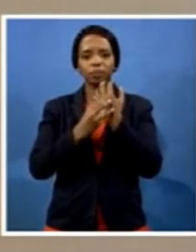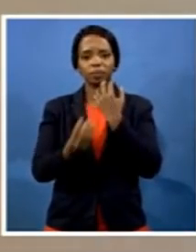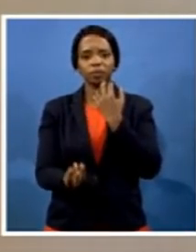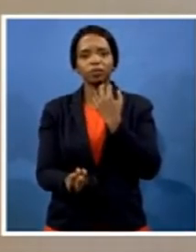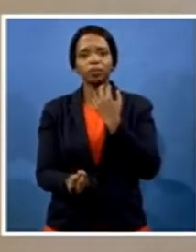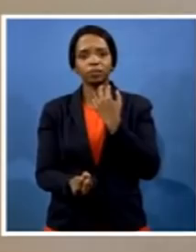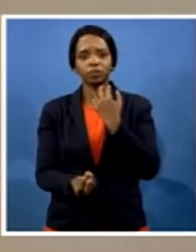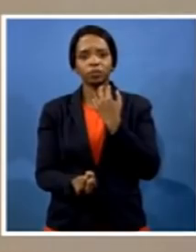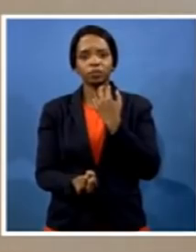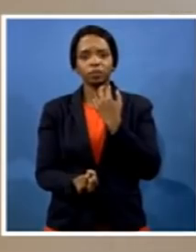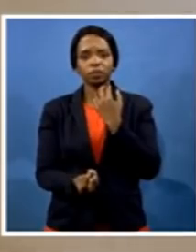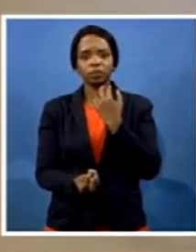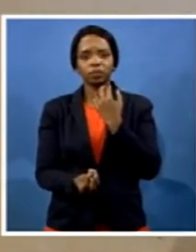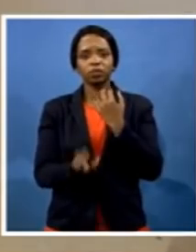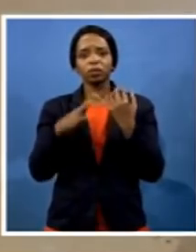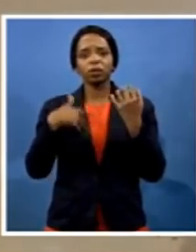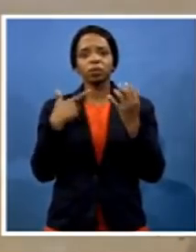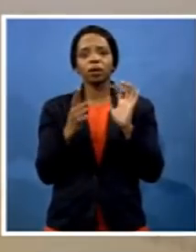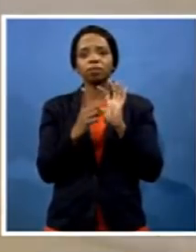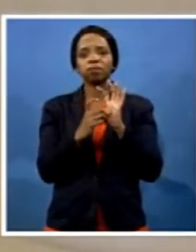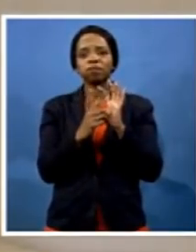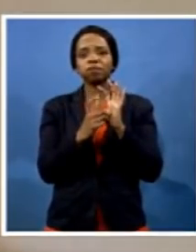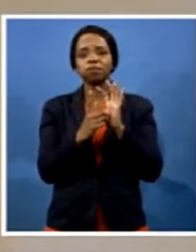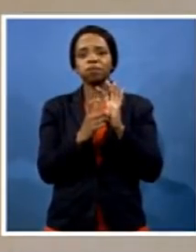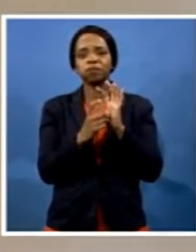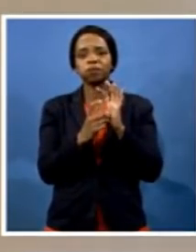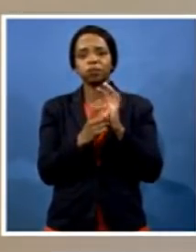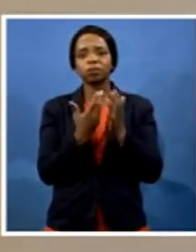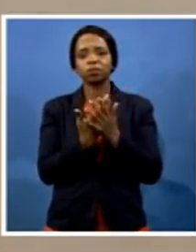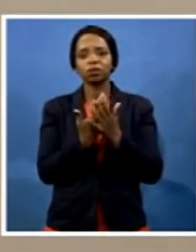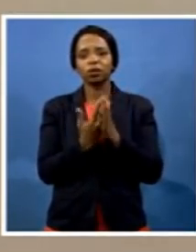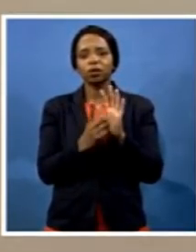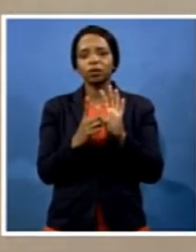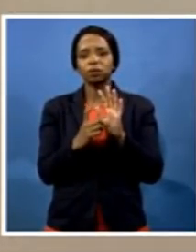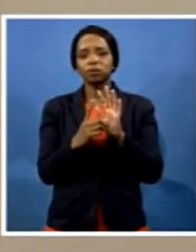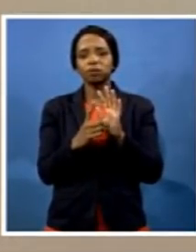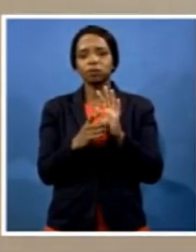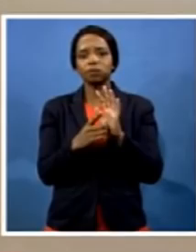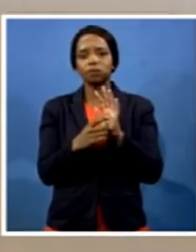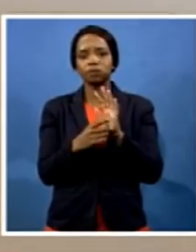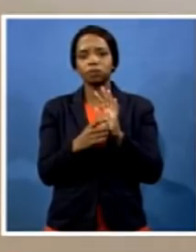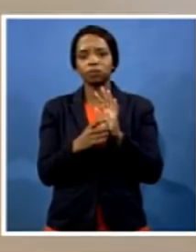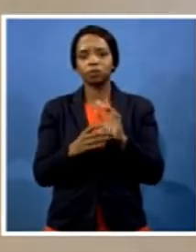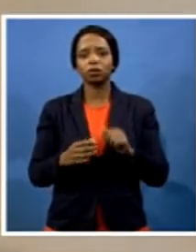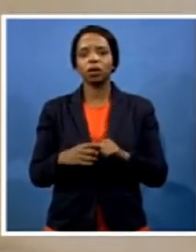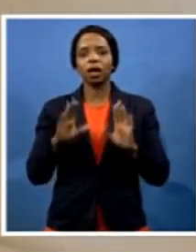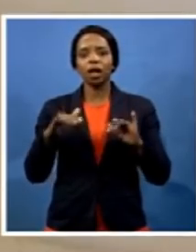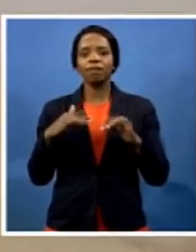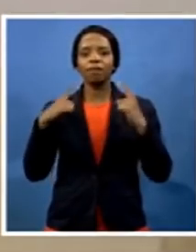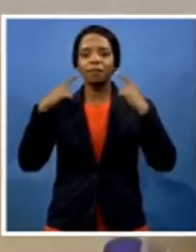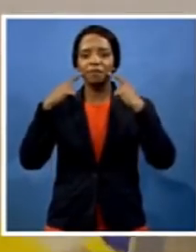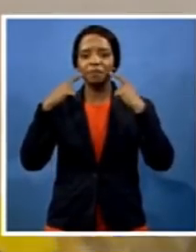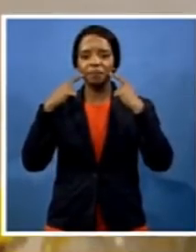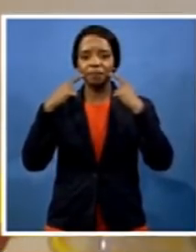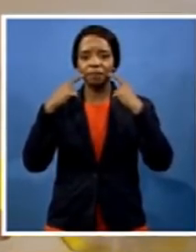clean up your ventilators, you can do as well. And even the ones on site, you can sanitize it